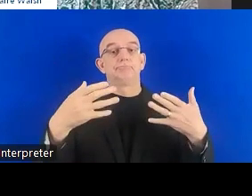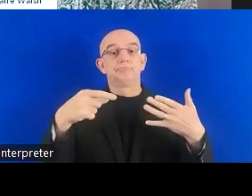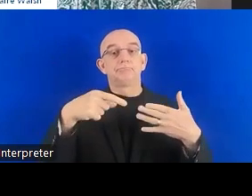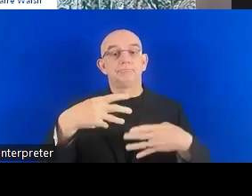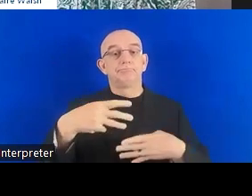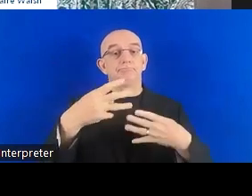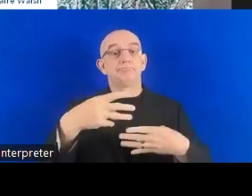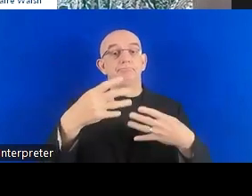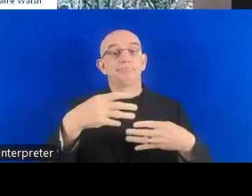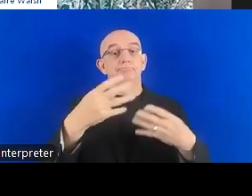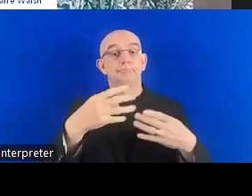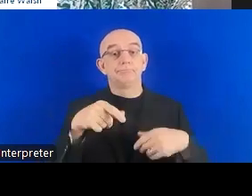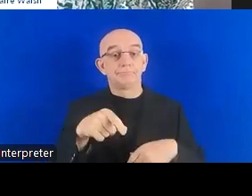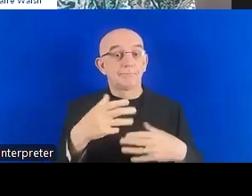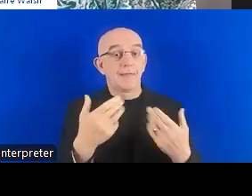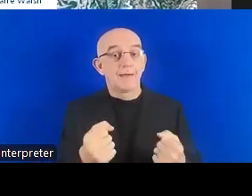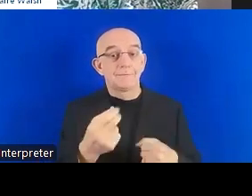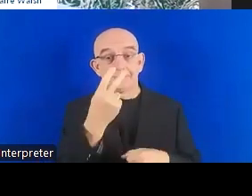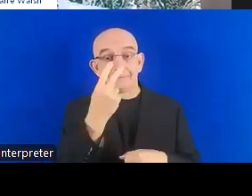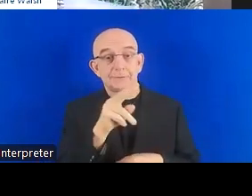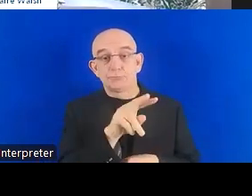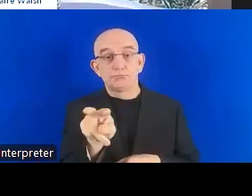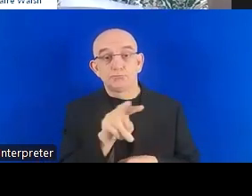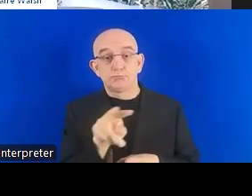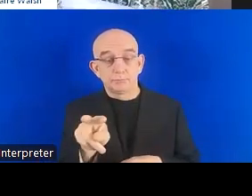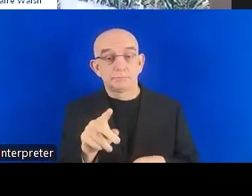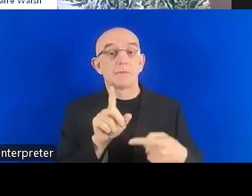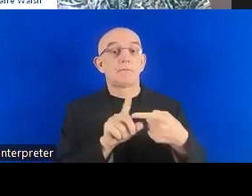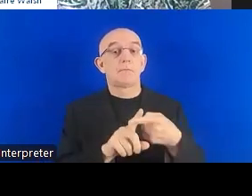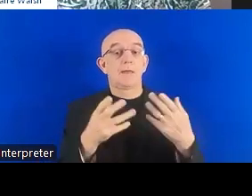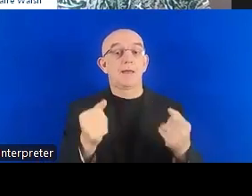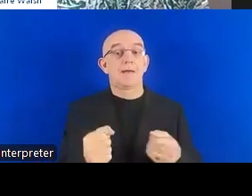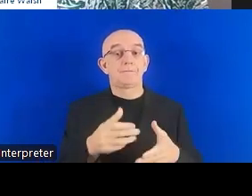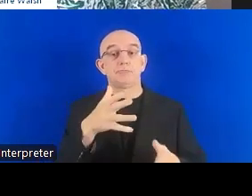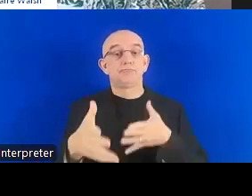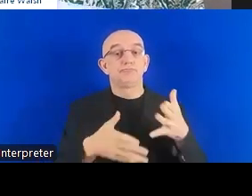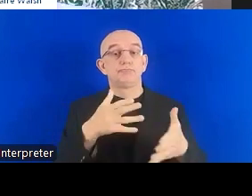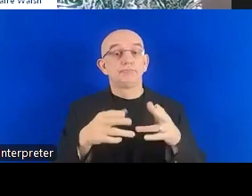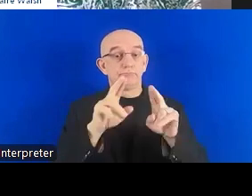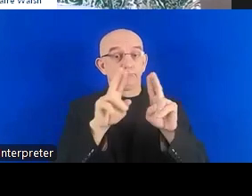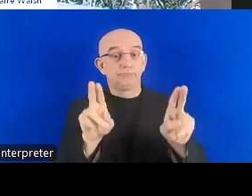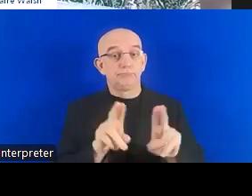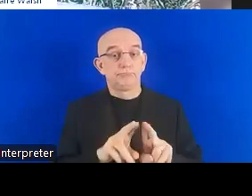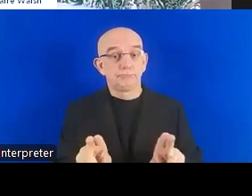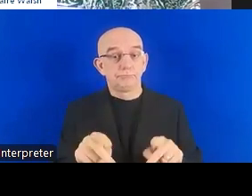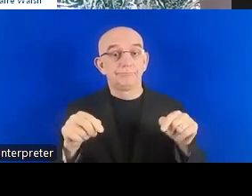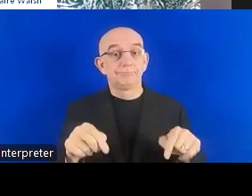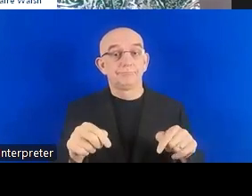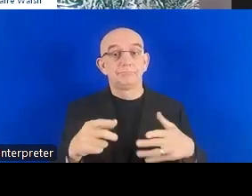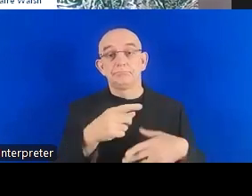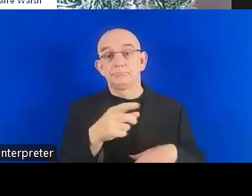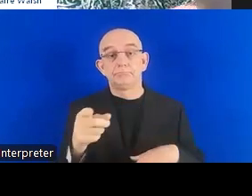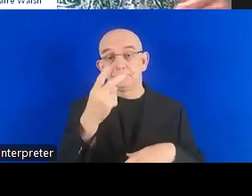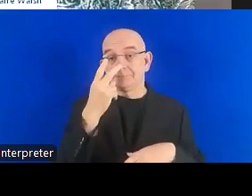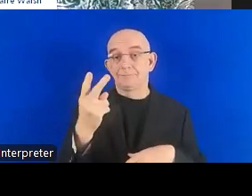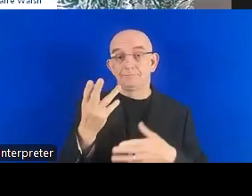throughout the webinar. Right now, it's below me. Please use the chat function to make any comments and type your questions